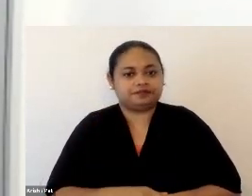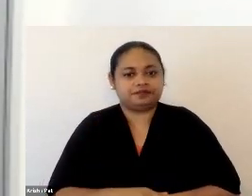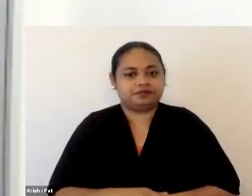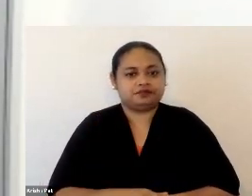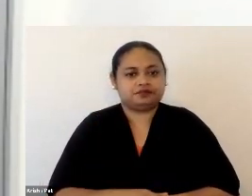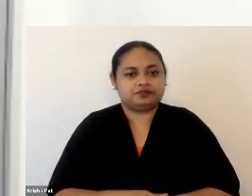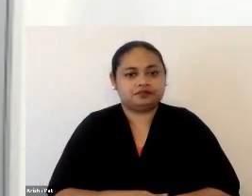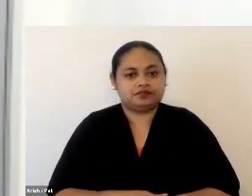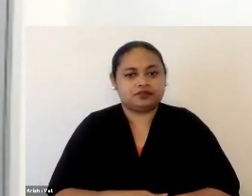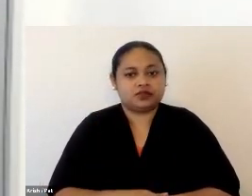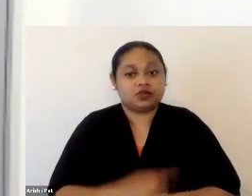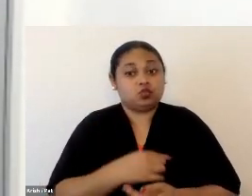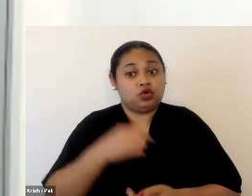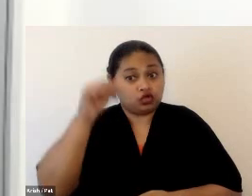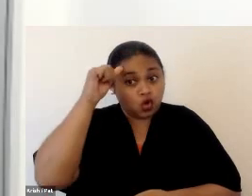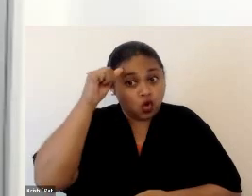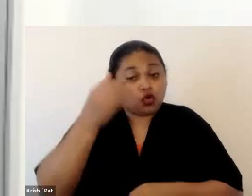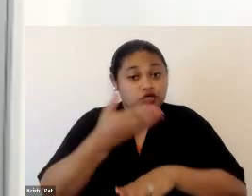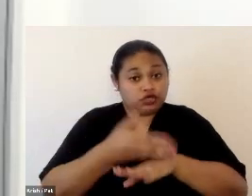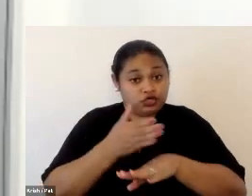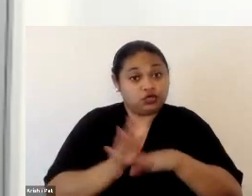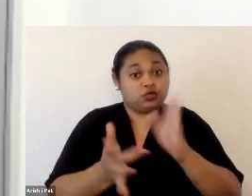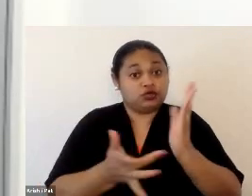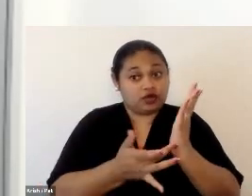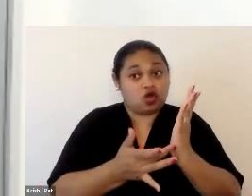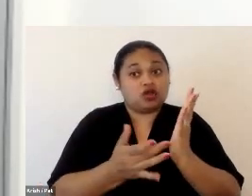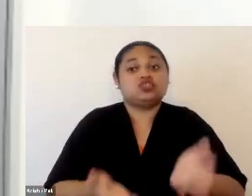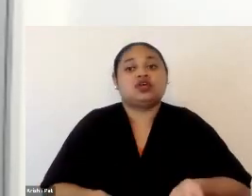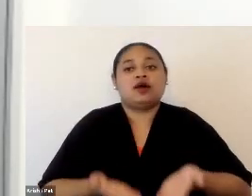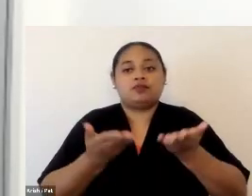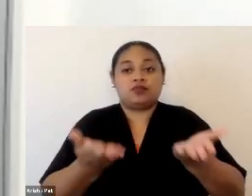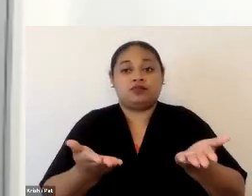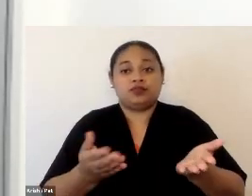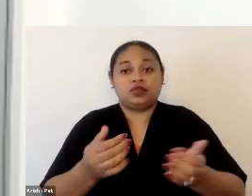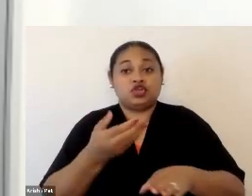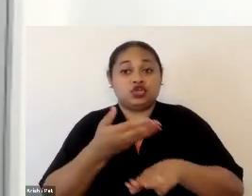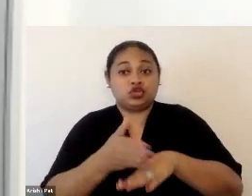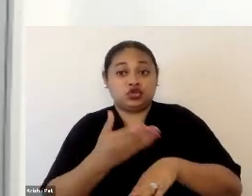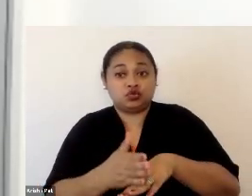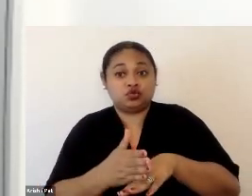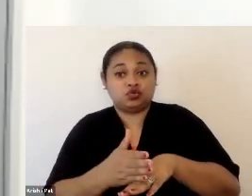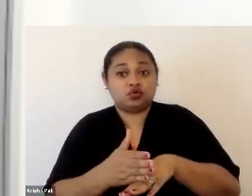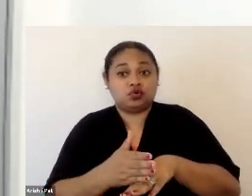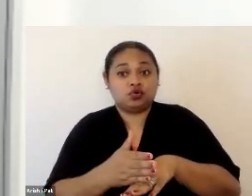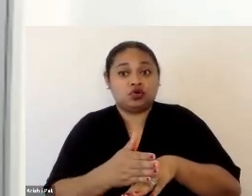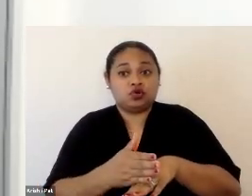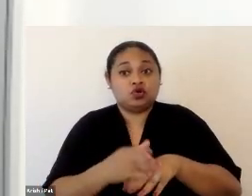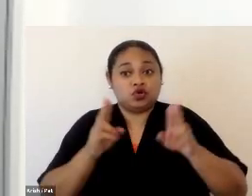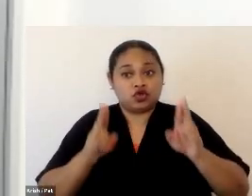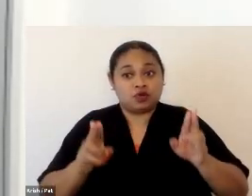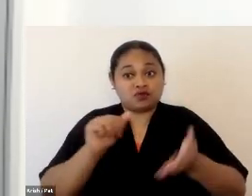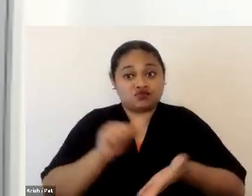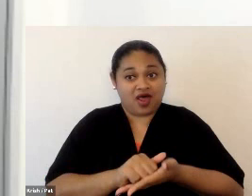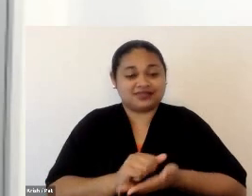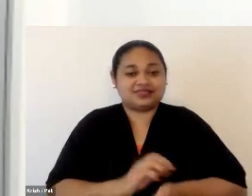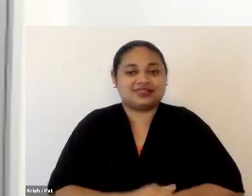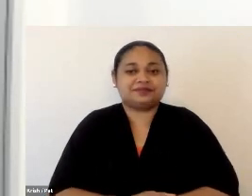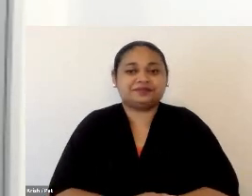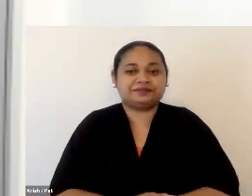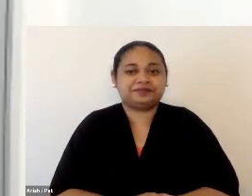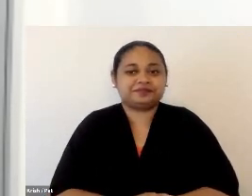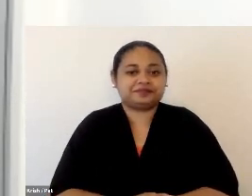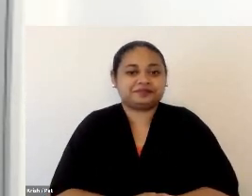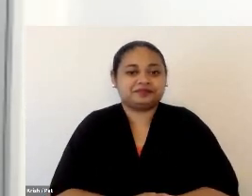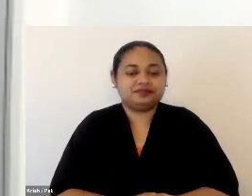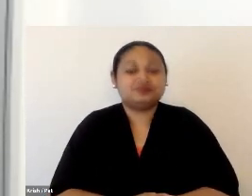that new technologies present good opportunities to promote human rights, but they also raise serious